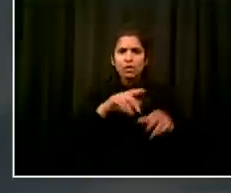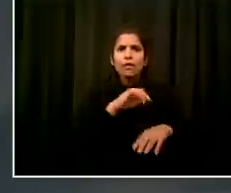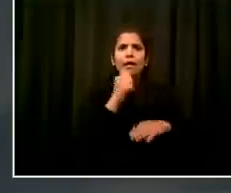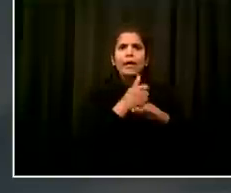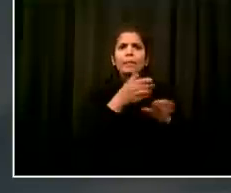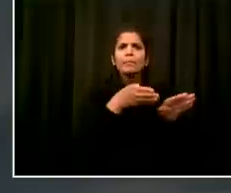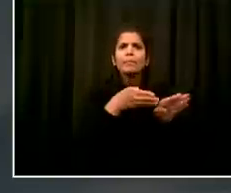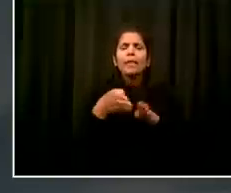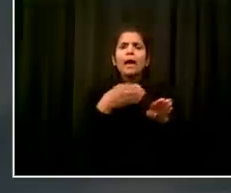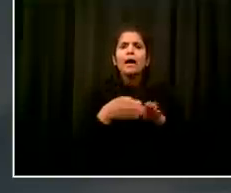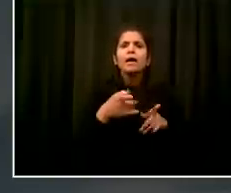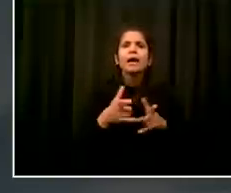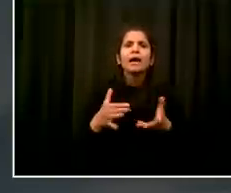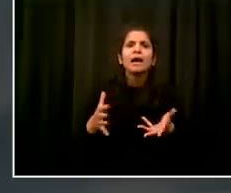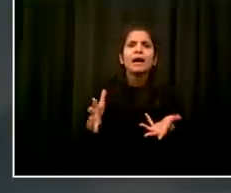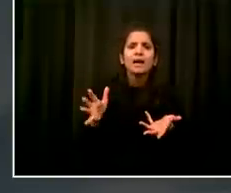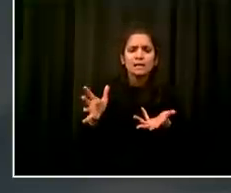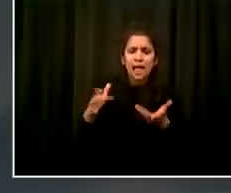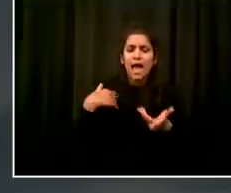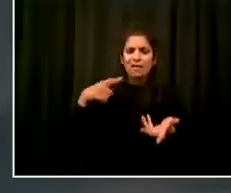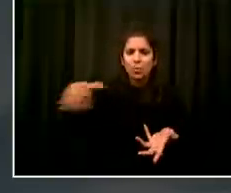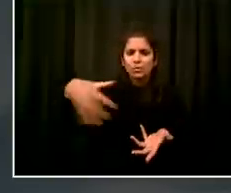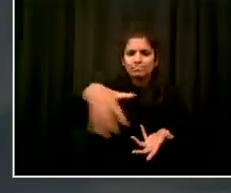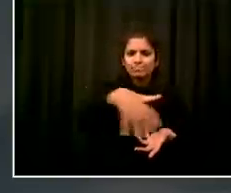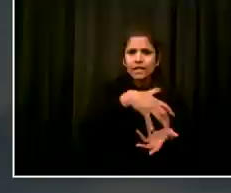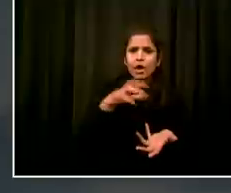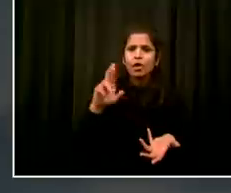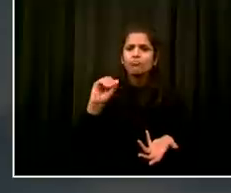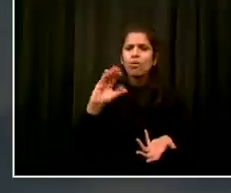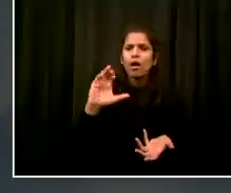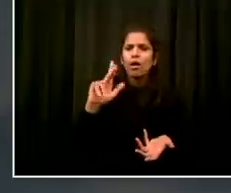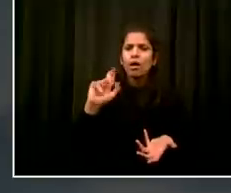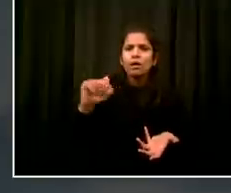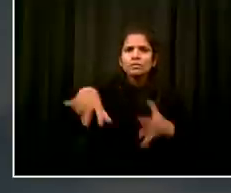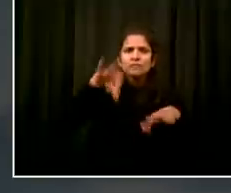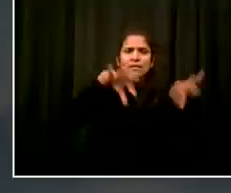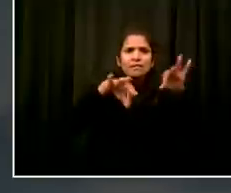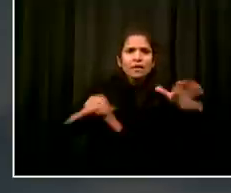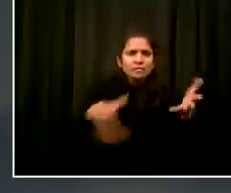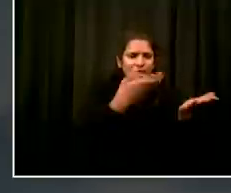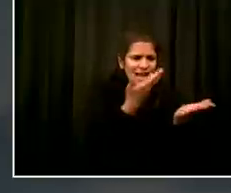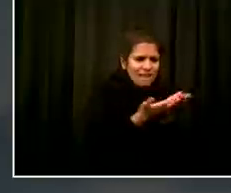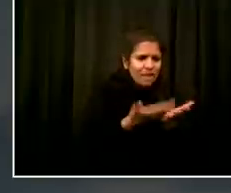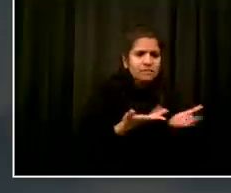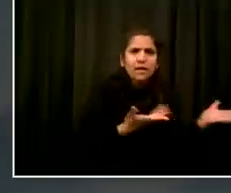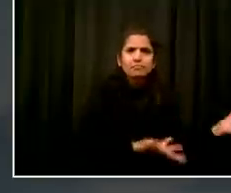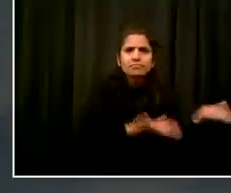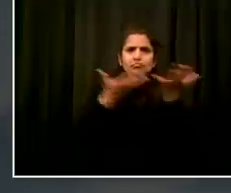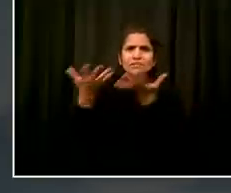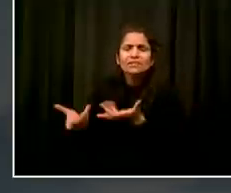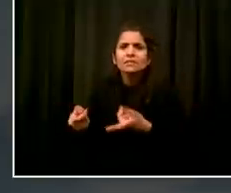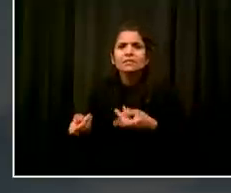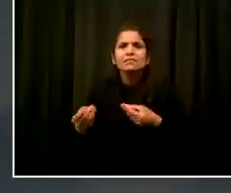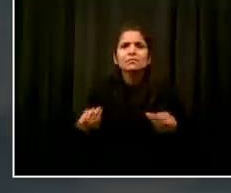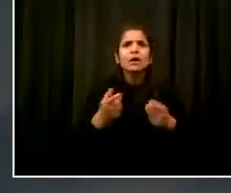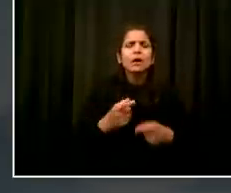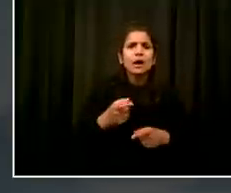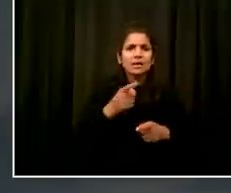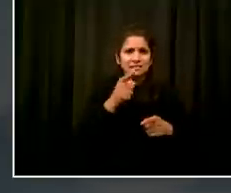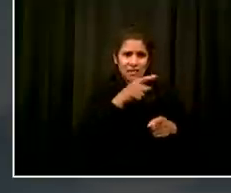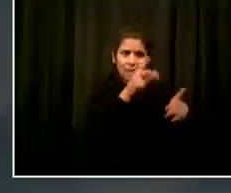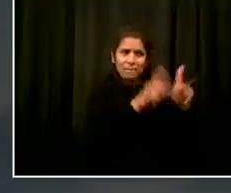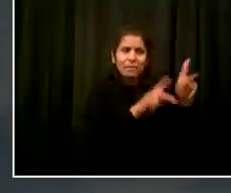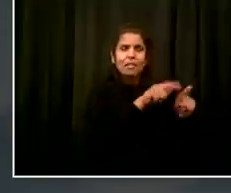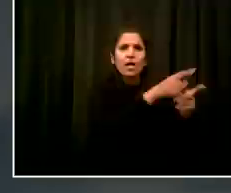quote-unquote peaceful protests, which are peaceful protests, but then used by that criminal group